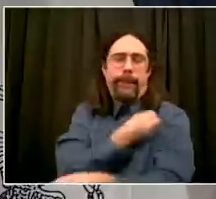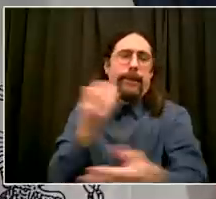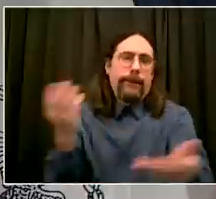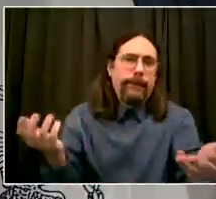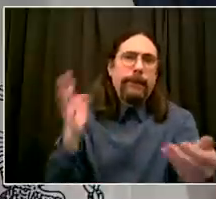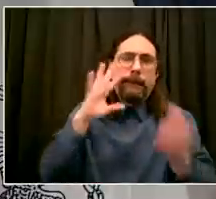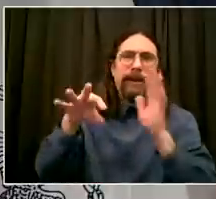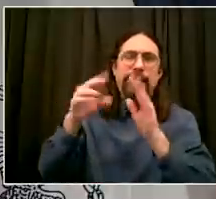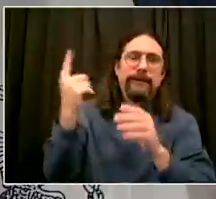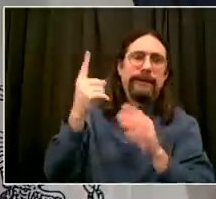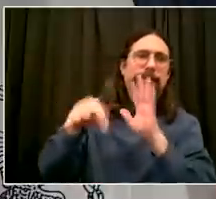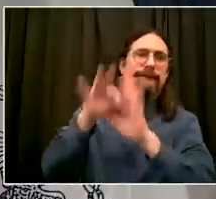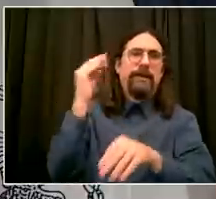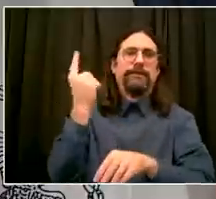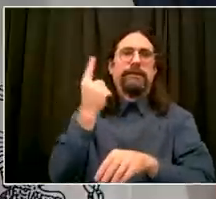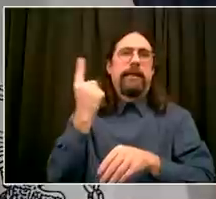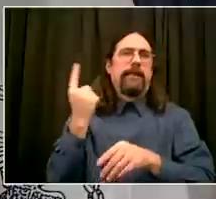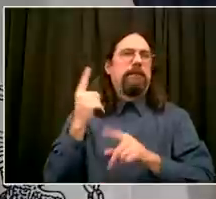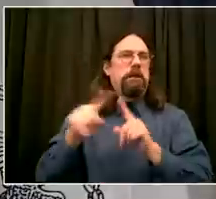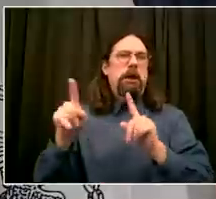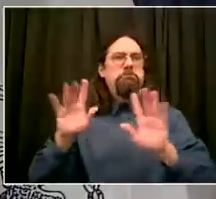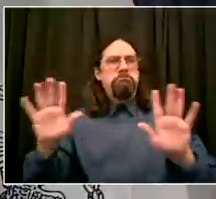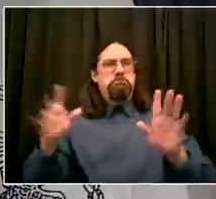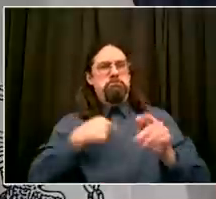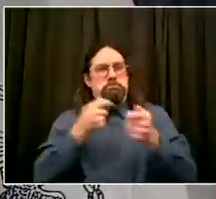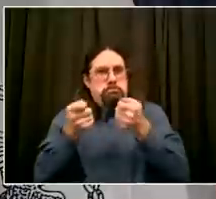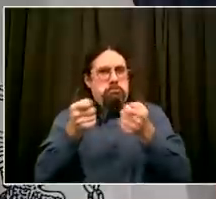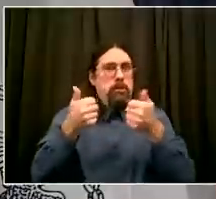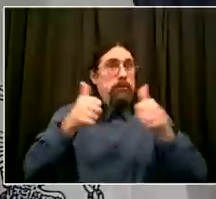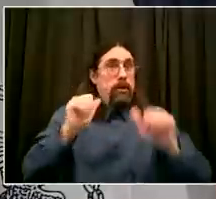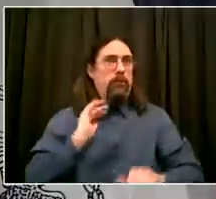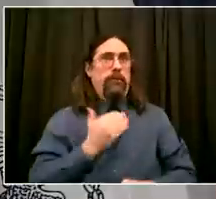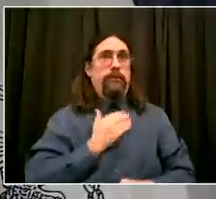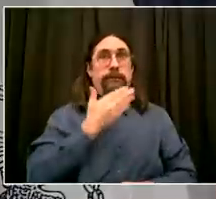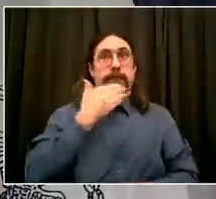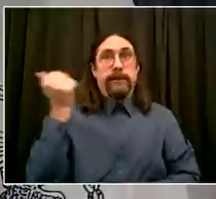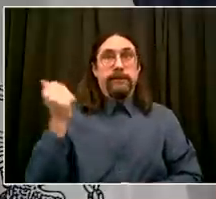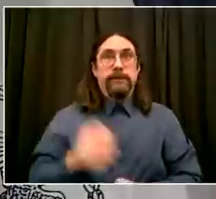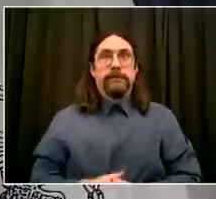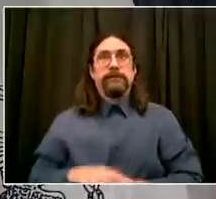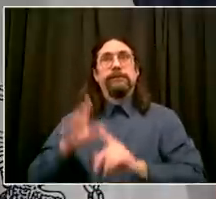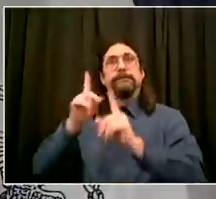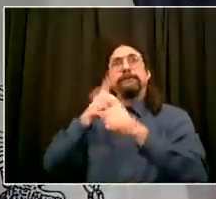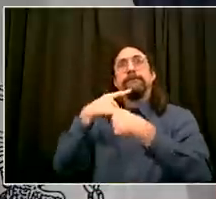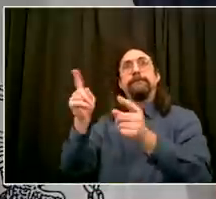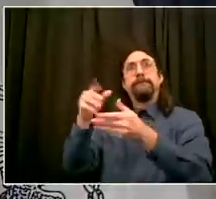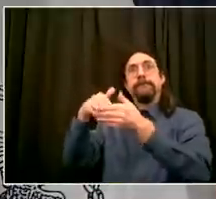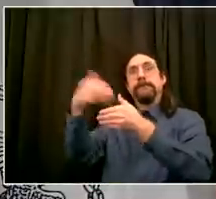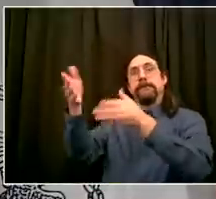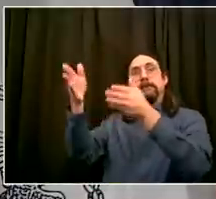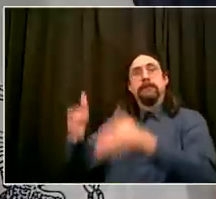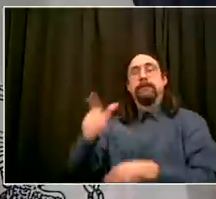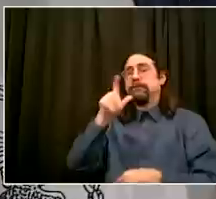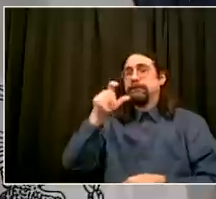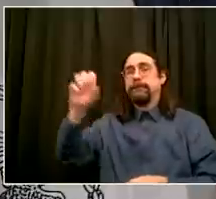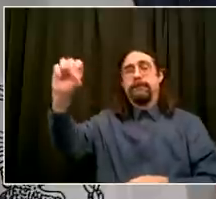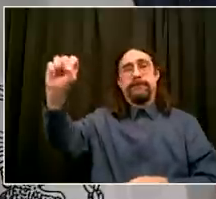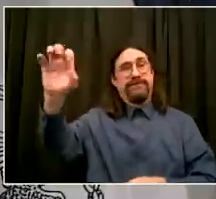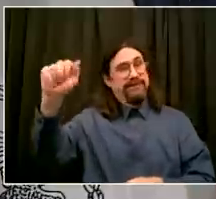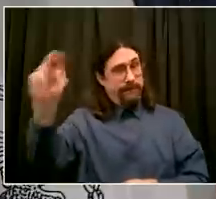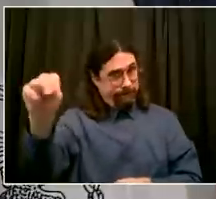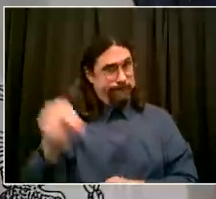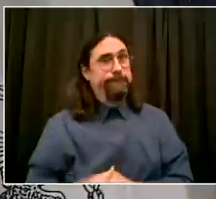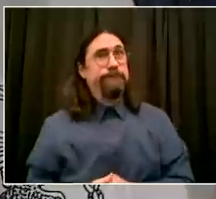News. Yeah, good morning, everyone. I wanted to follow up on Juliet's question about the sort of expected federal guidance